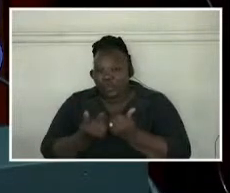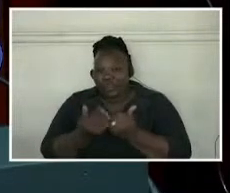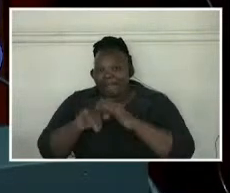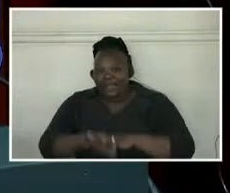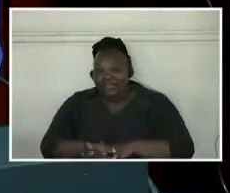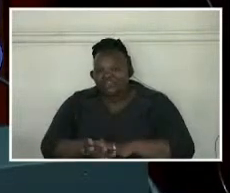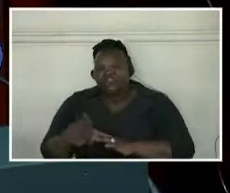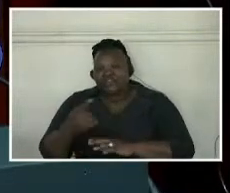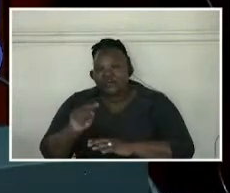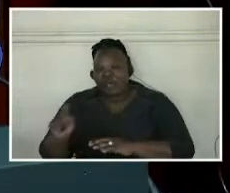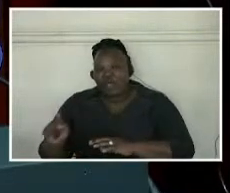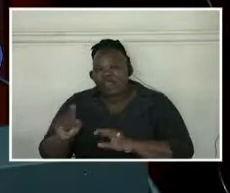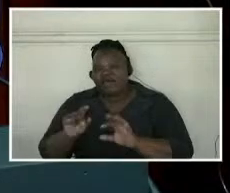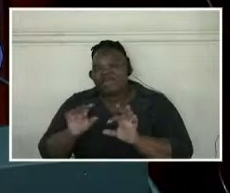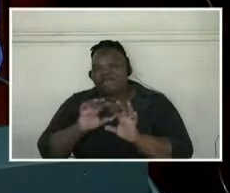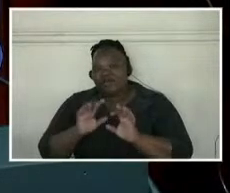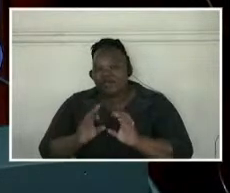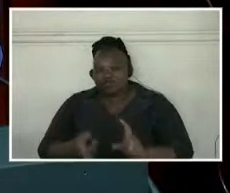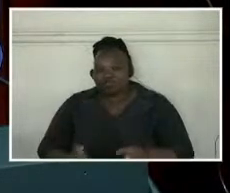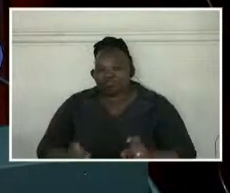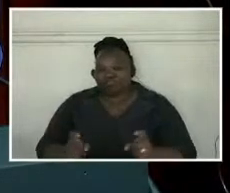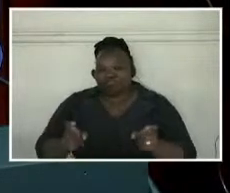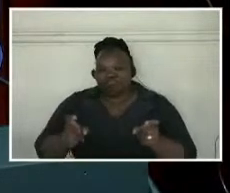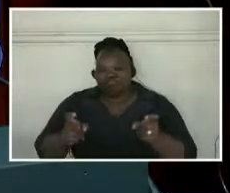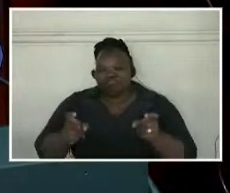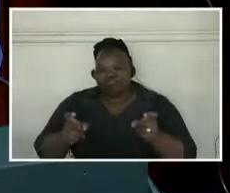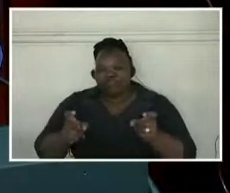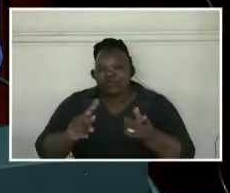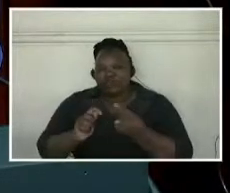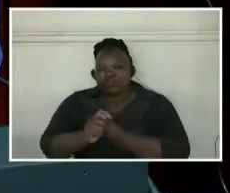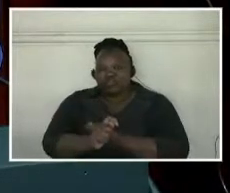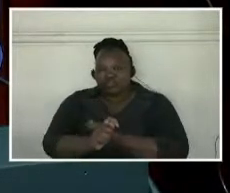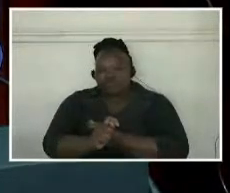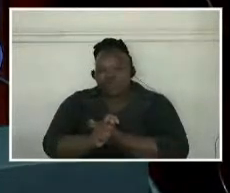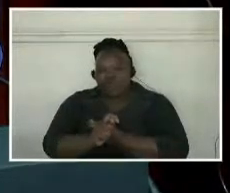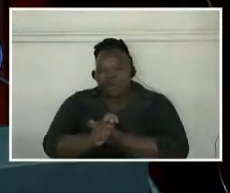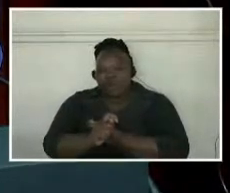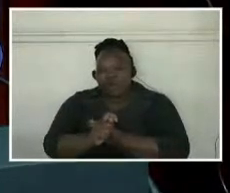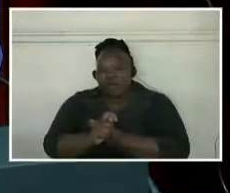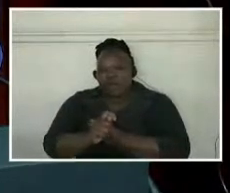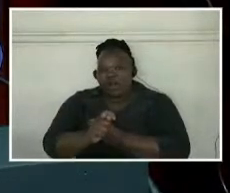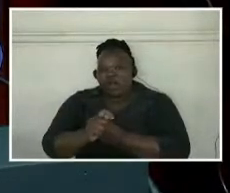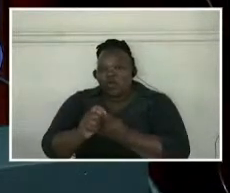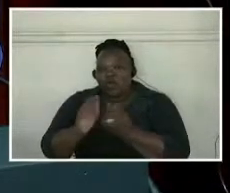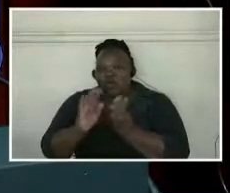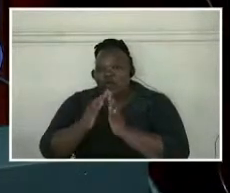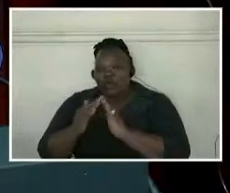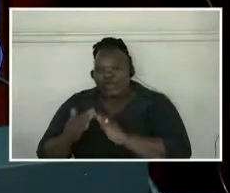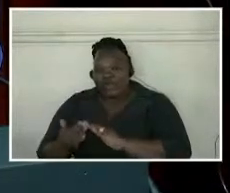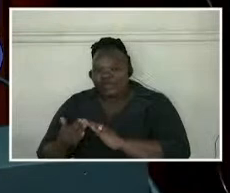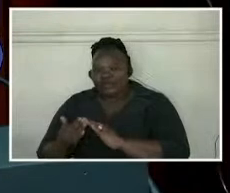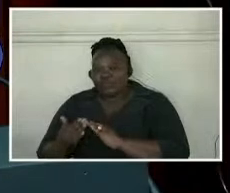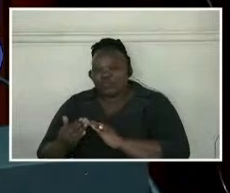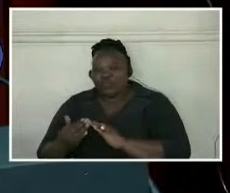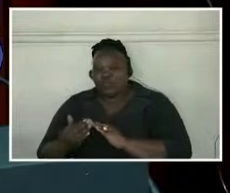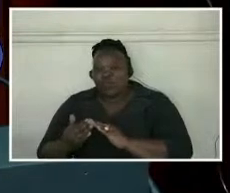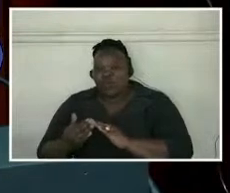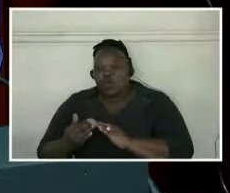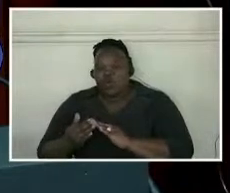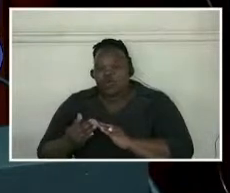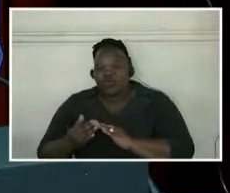the framework will accelerate the transformation of society by addressing past